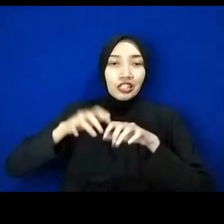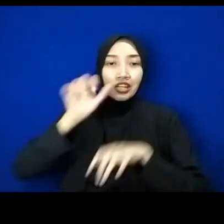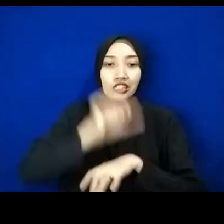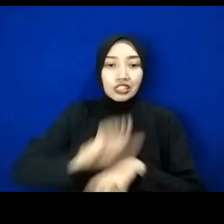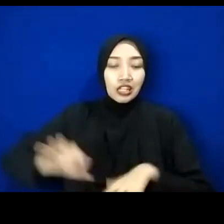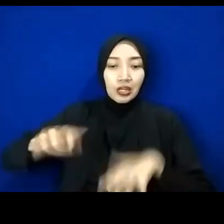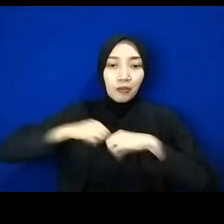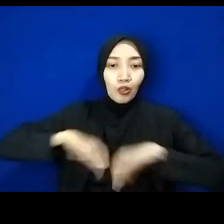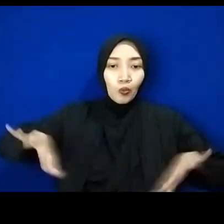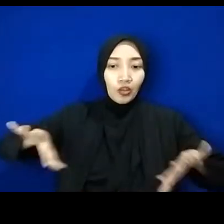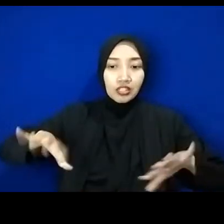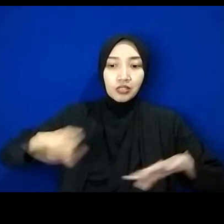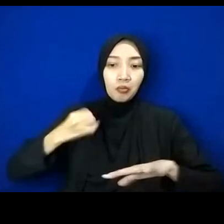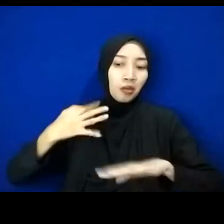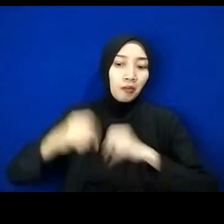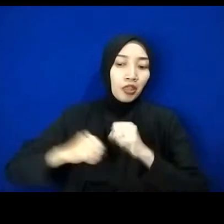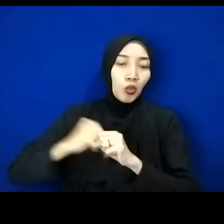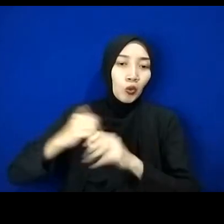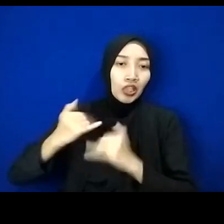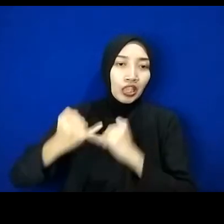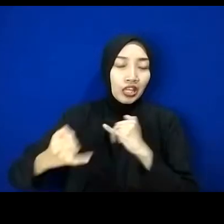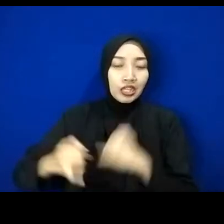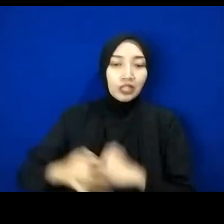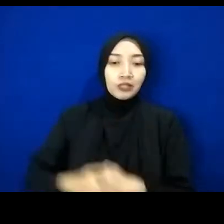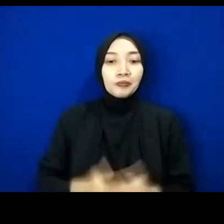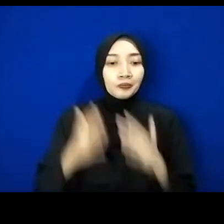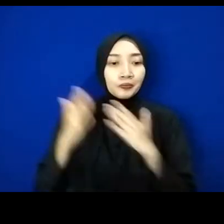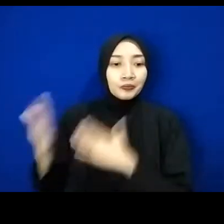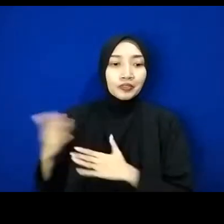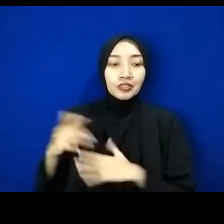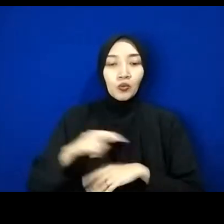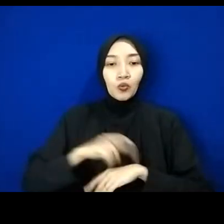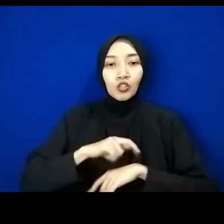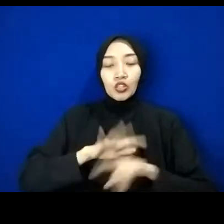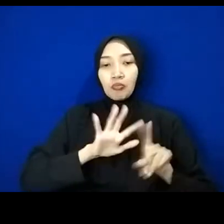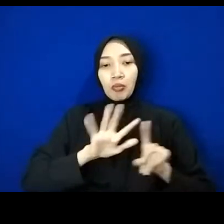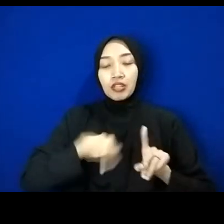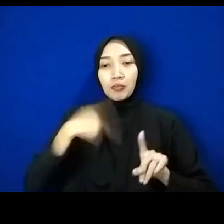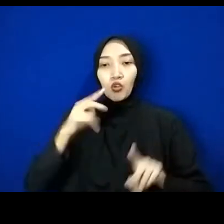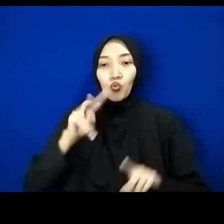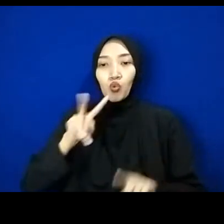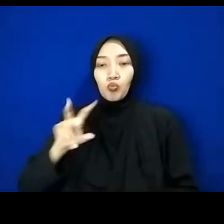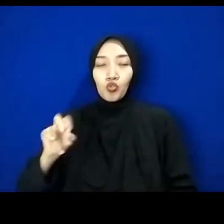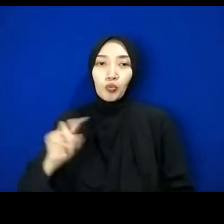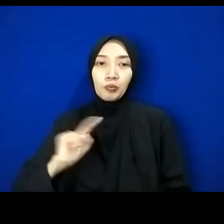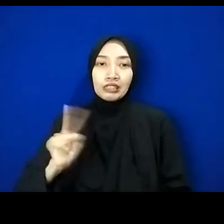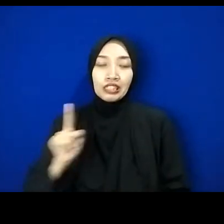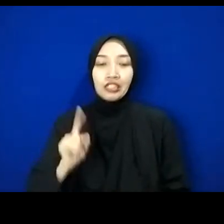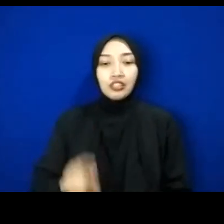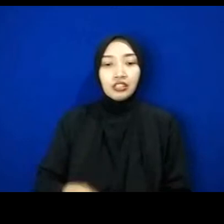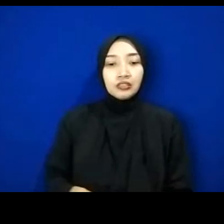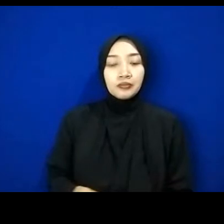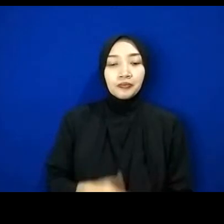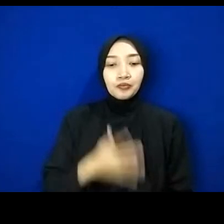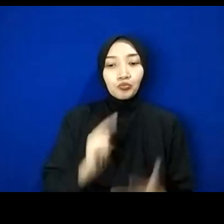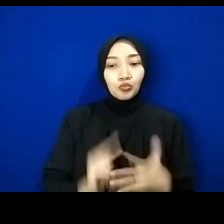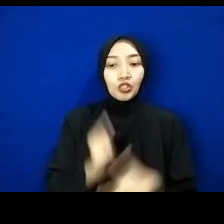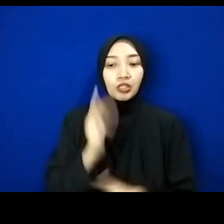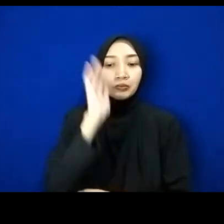Okay, you have 15 to 20 minutes, Mas Awi. You may start now.